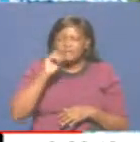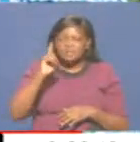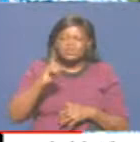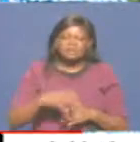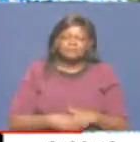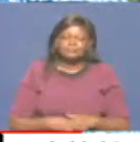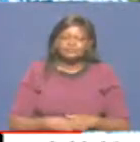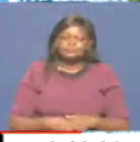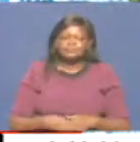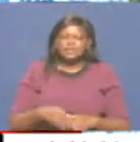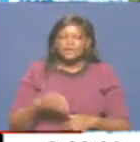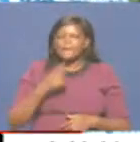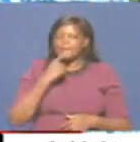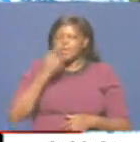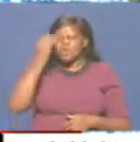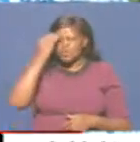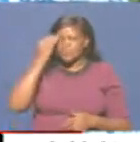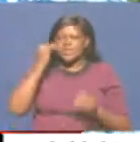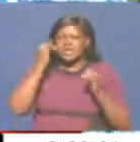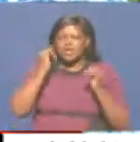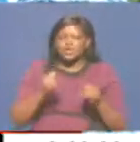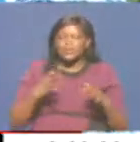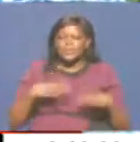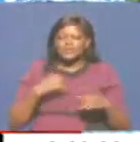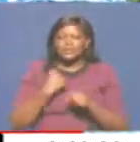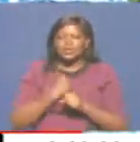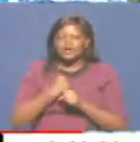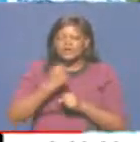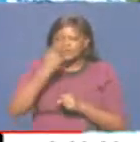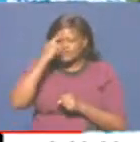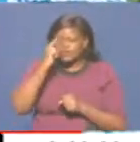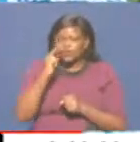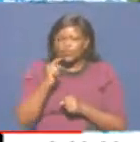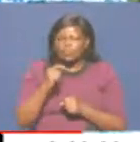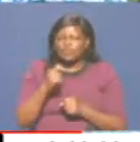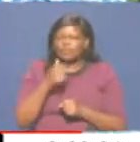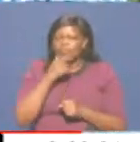new person working for Jomo Kenyatta who he could work with.